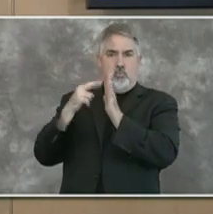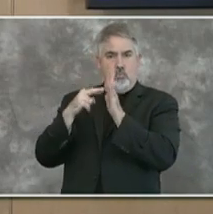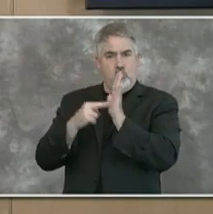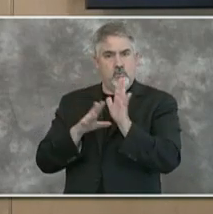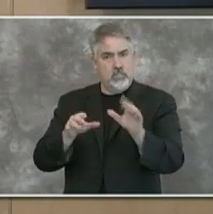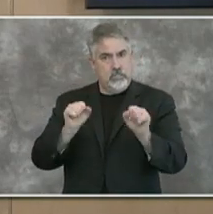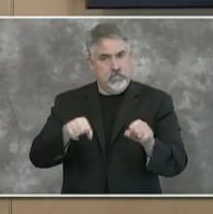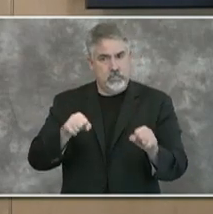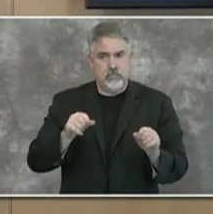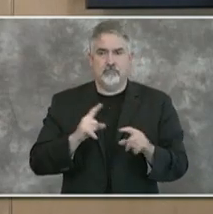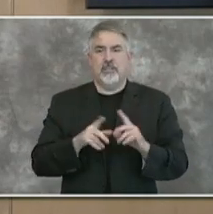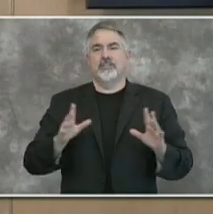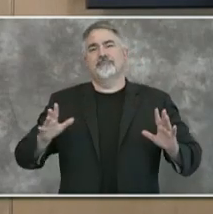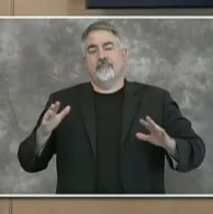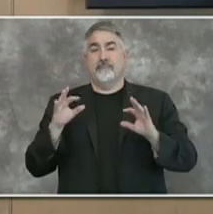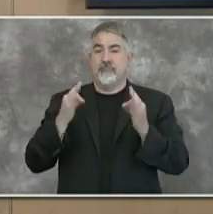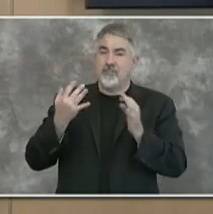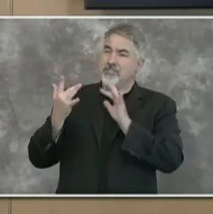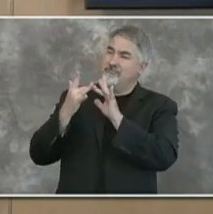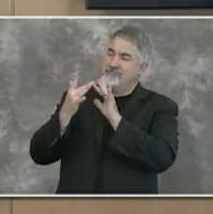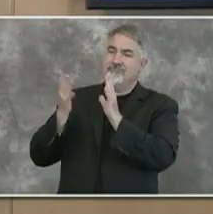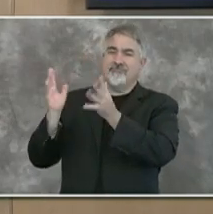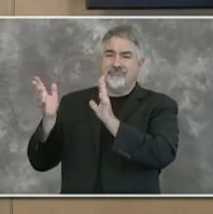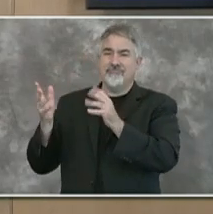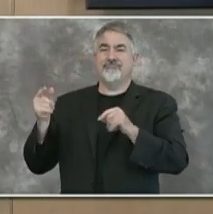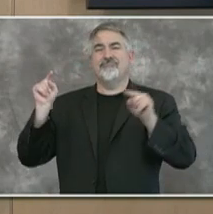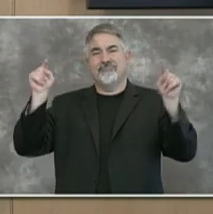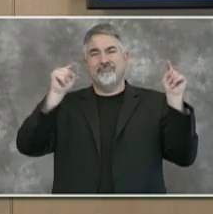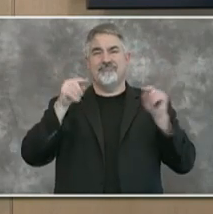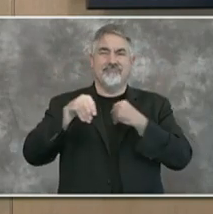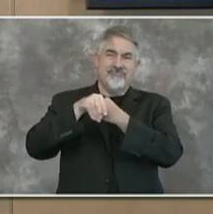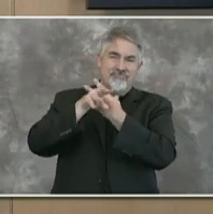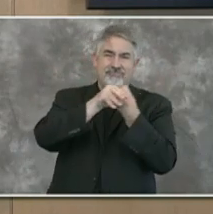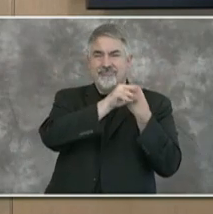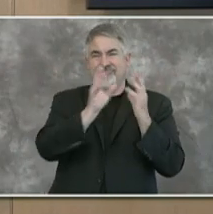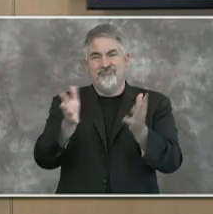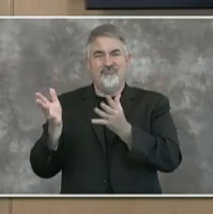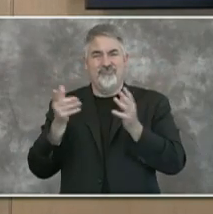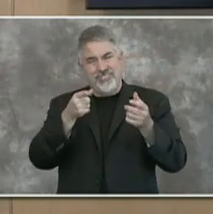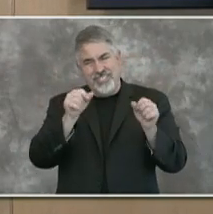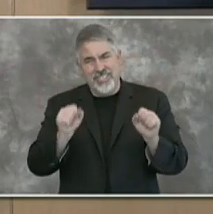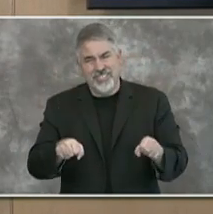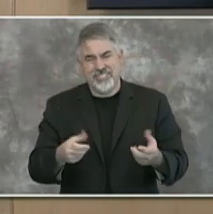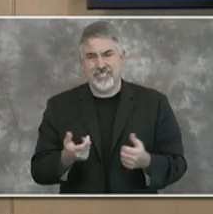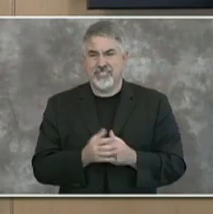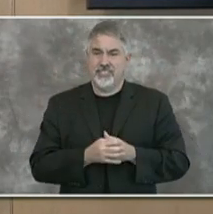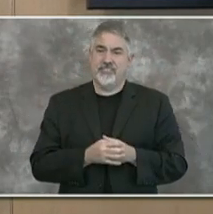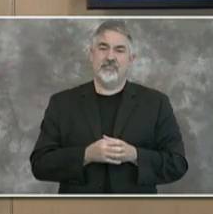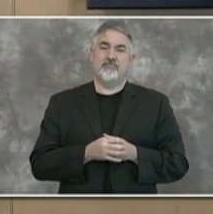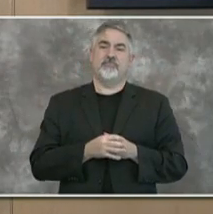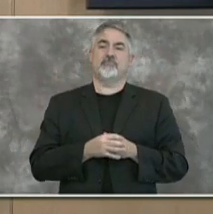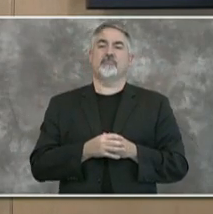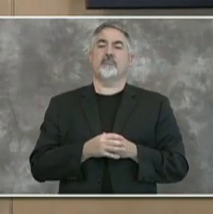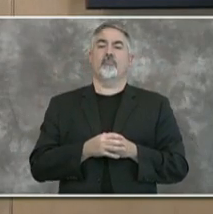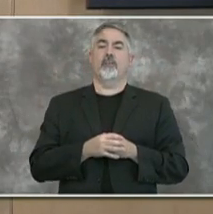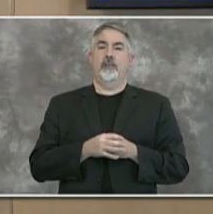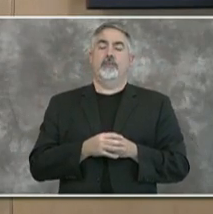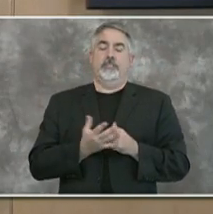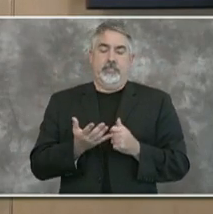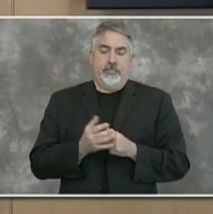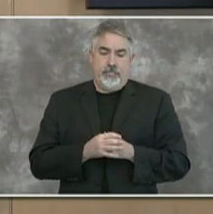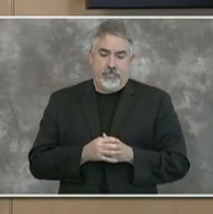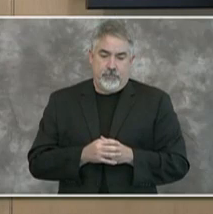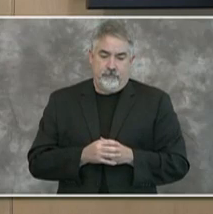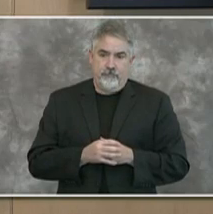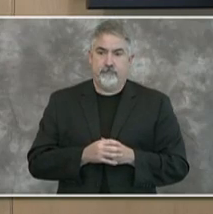friends. We have lots of resources through the county web pages that Supervisor Fletcher mentioned, and we encourage you to look those up. And I